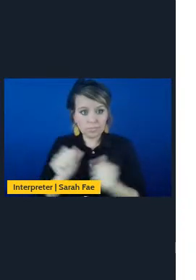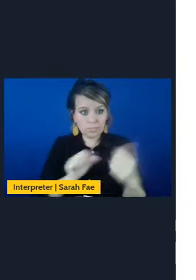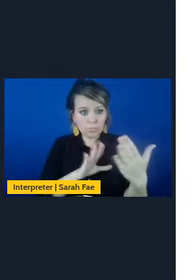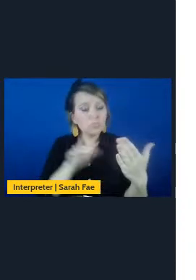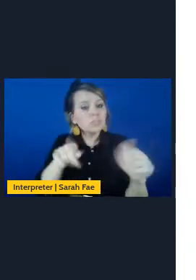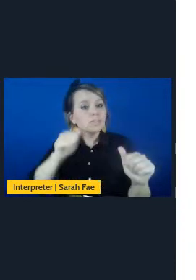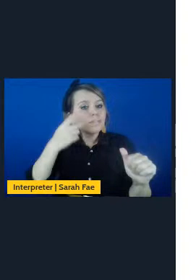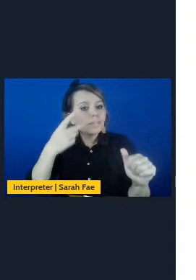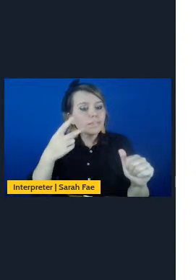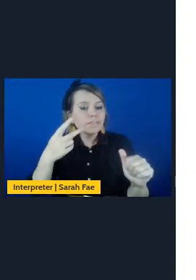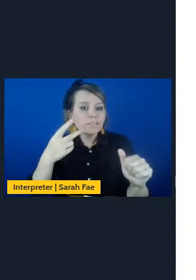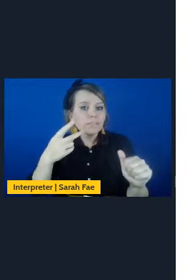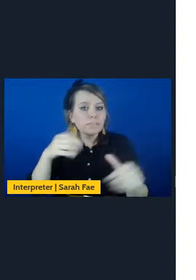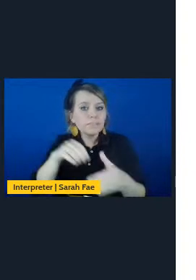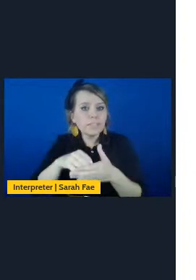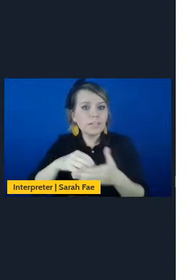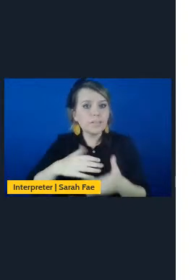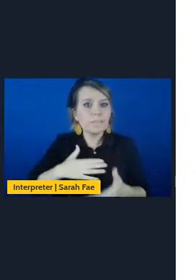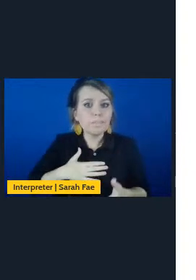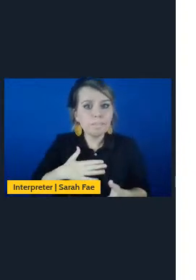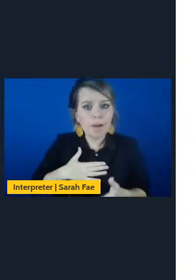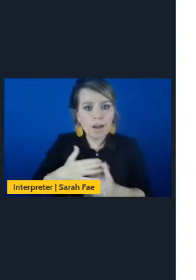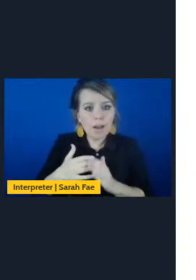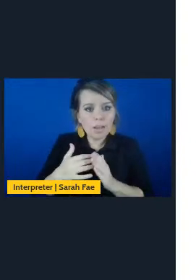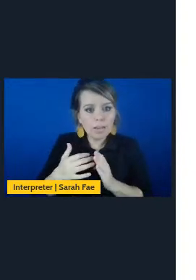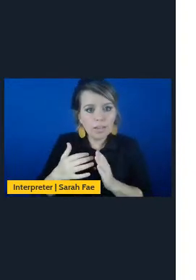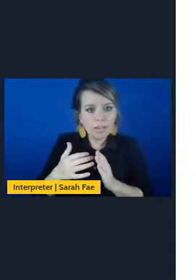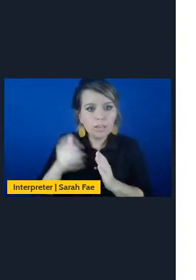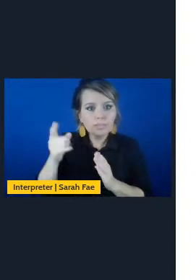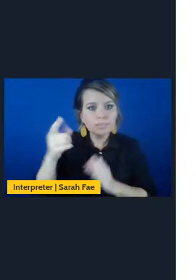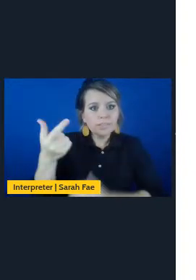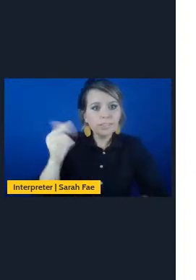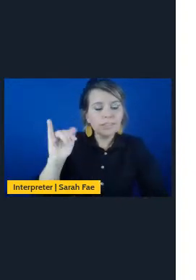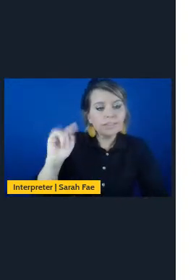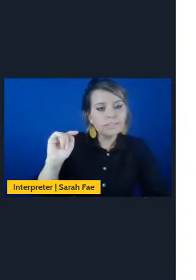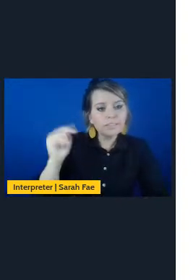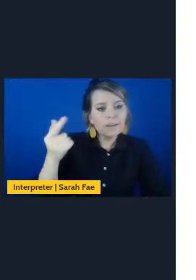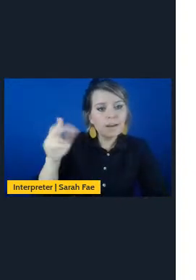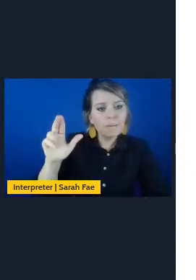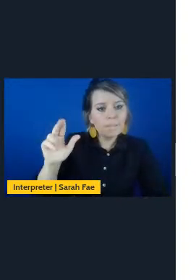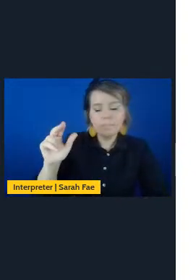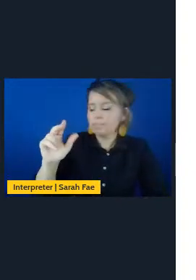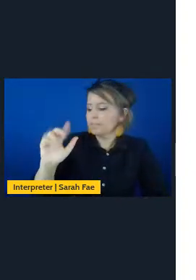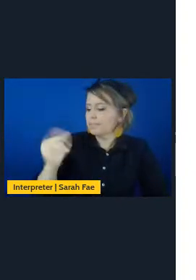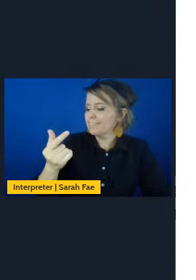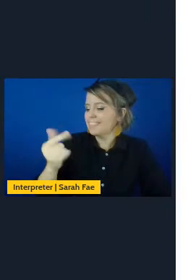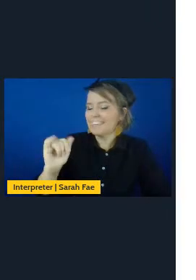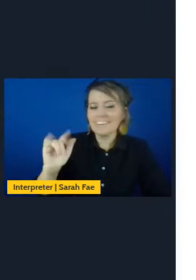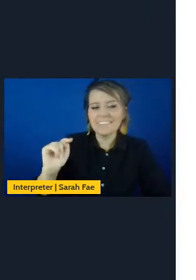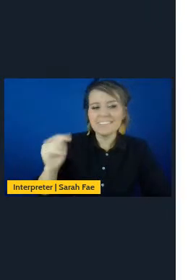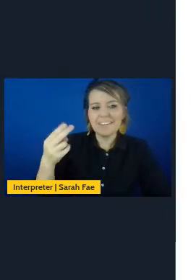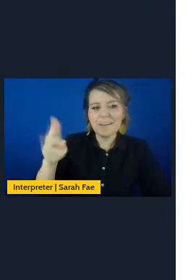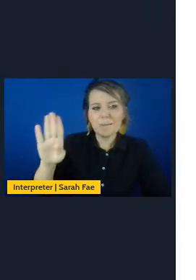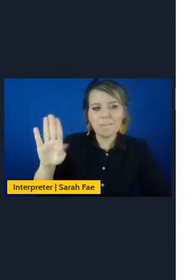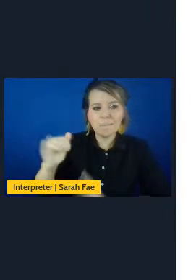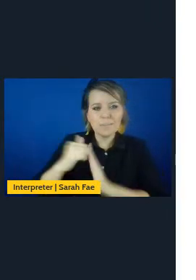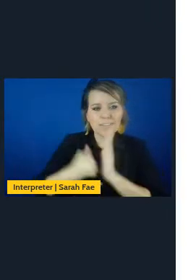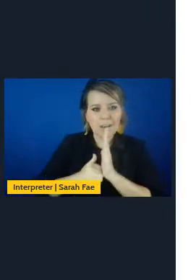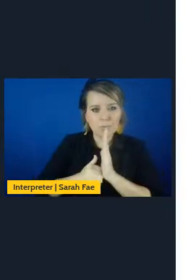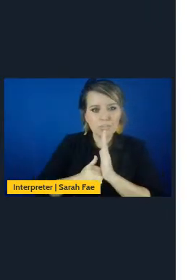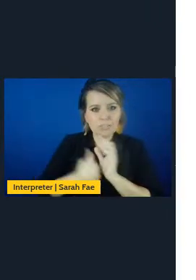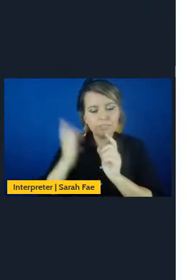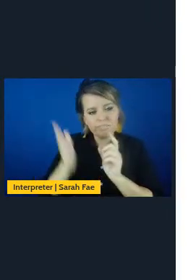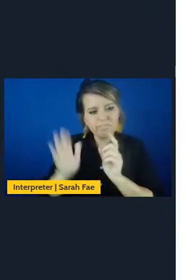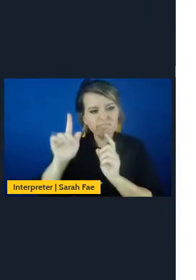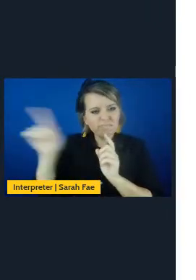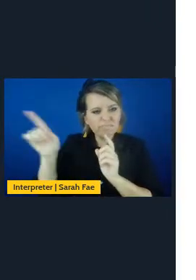find it in my GitHub account, Pulver/user management backend. And here I wanted to show you that when you use this